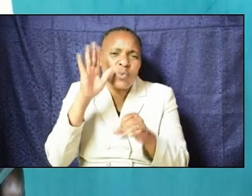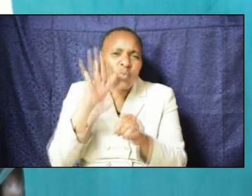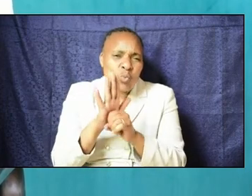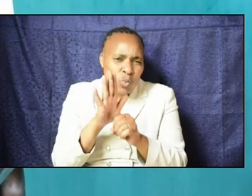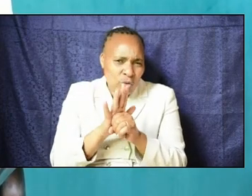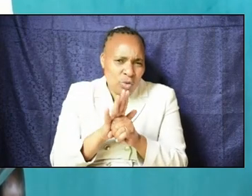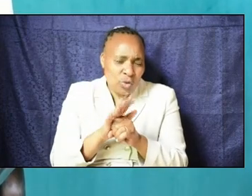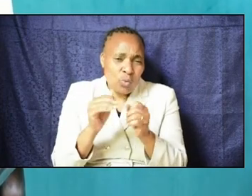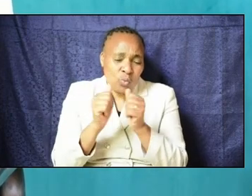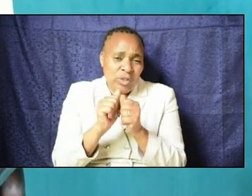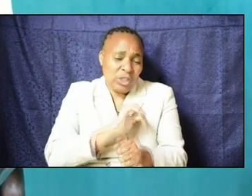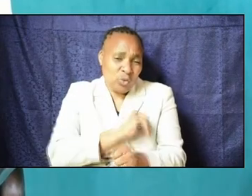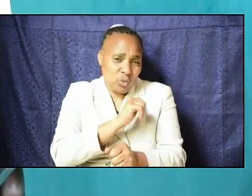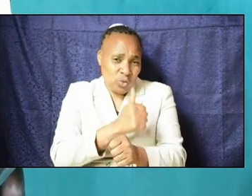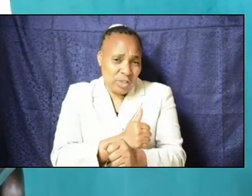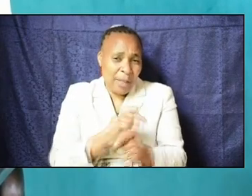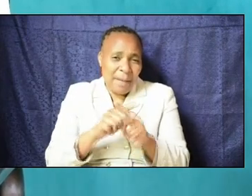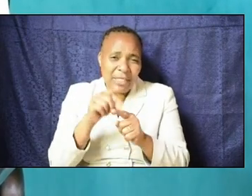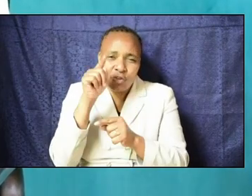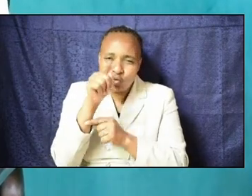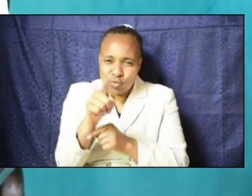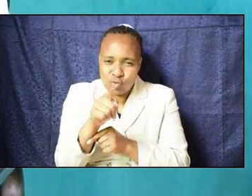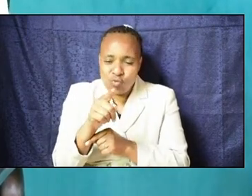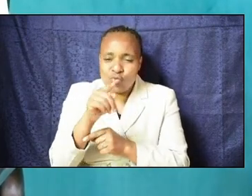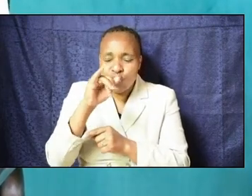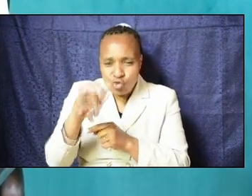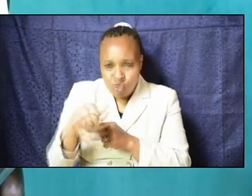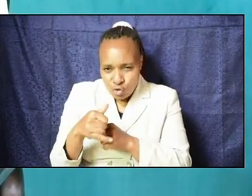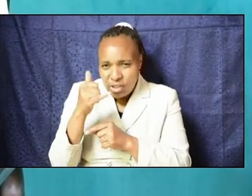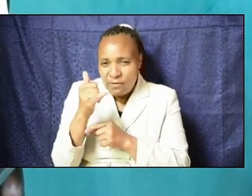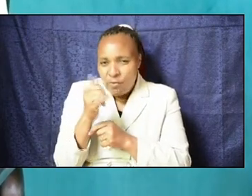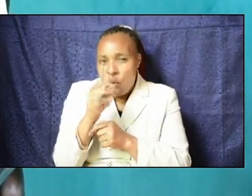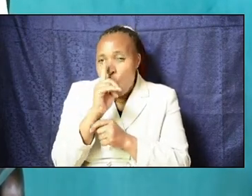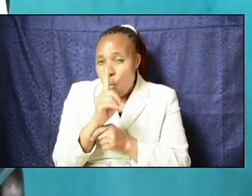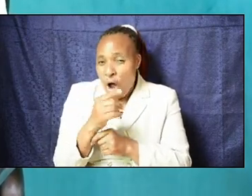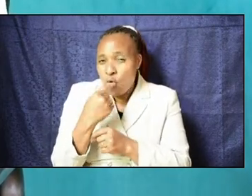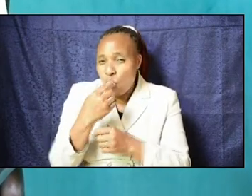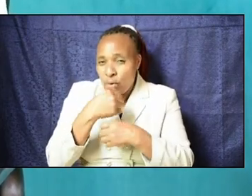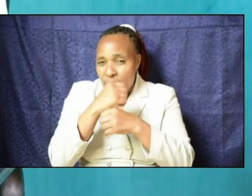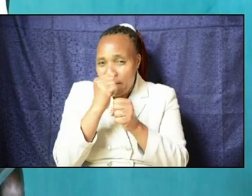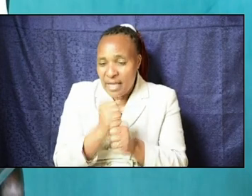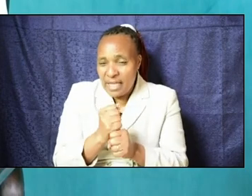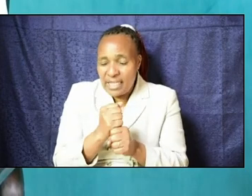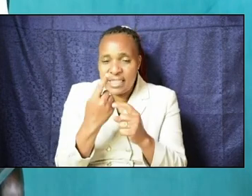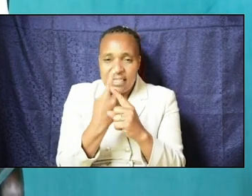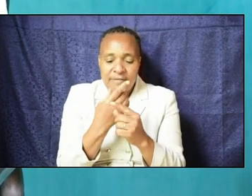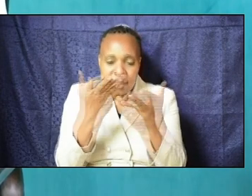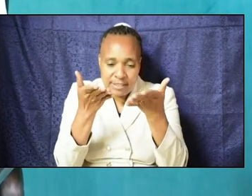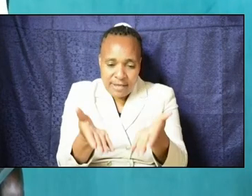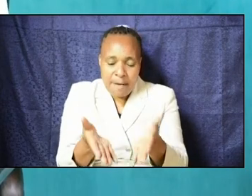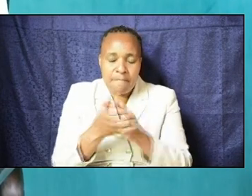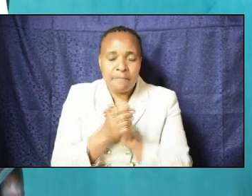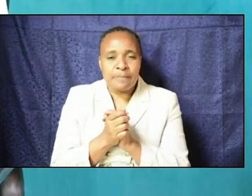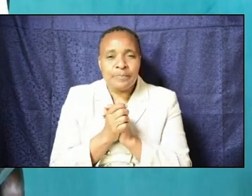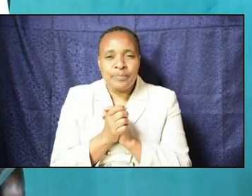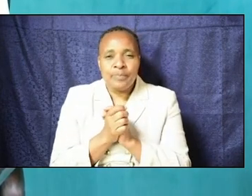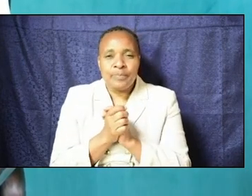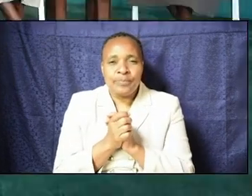this authority. But you, Joseph, are the one who is making the difference here.